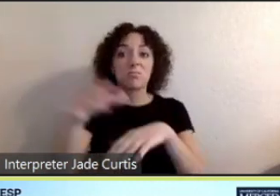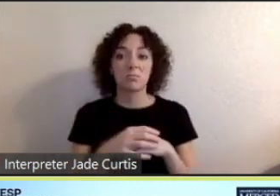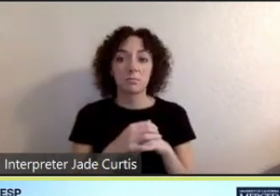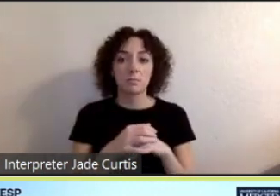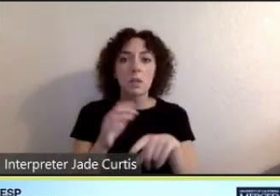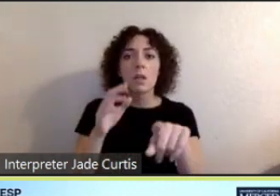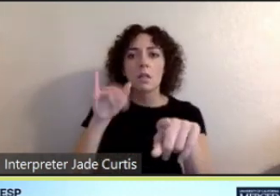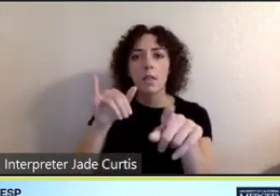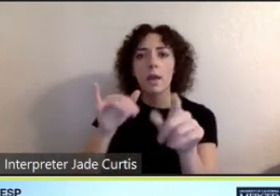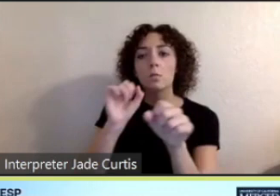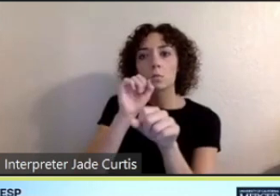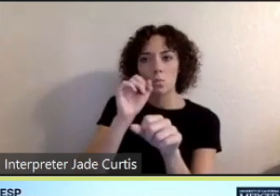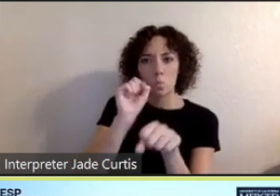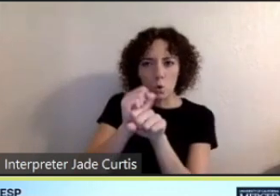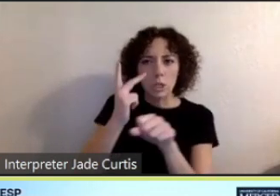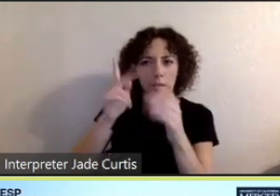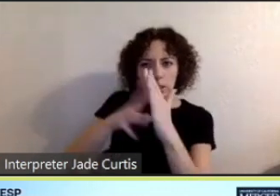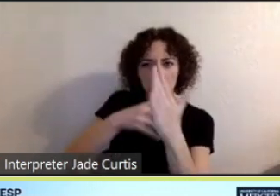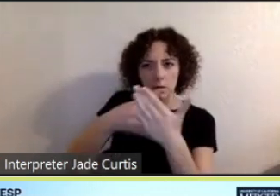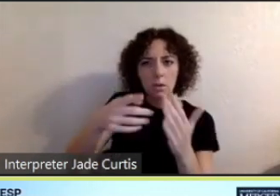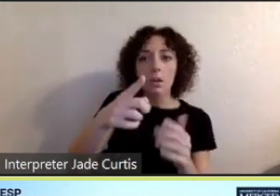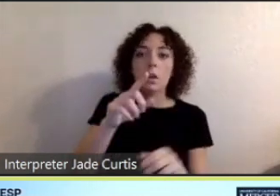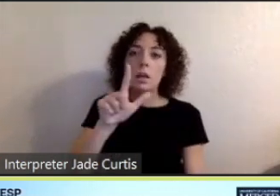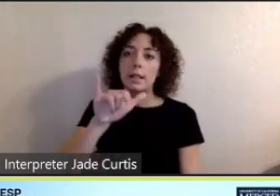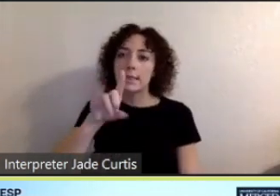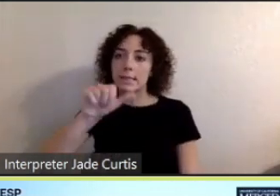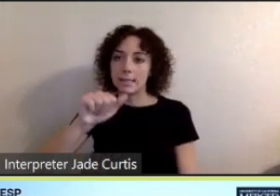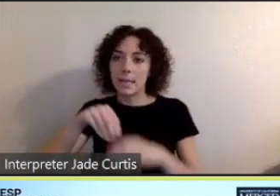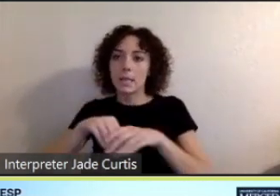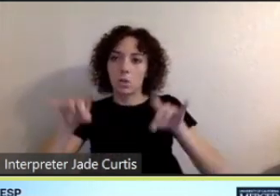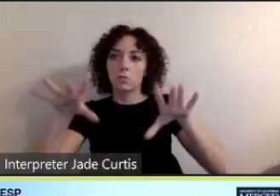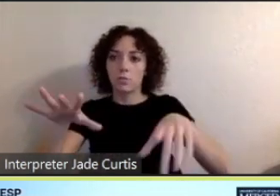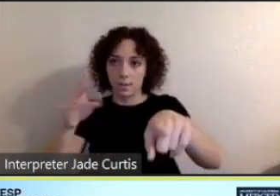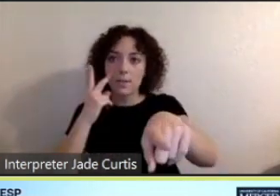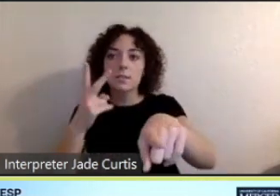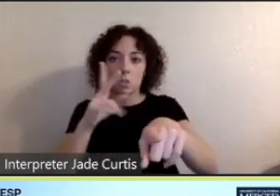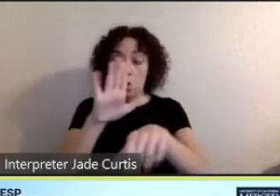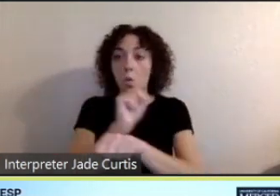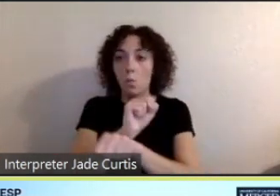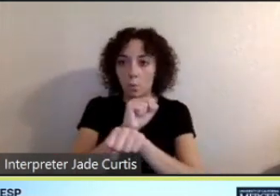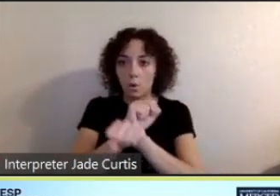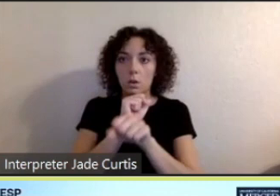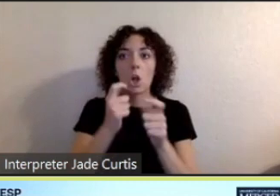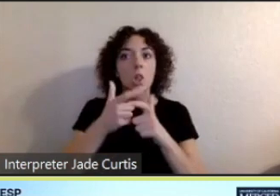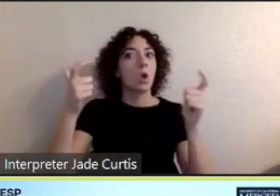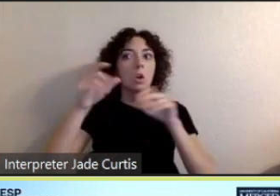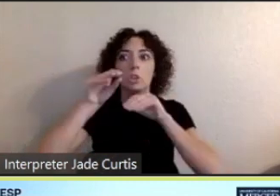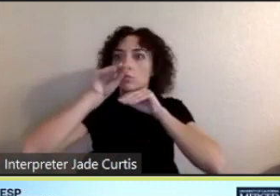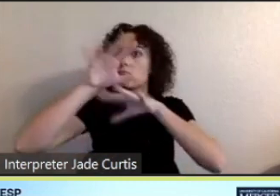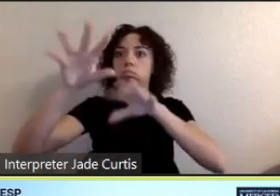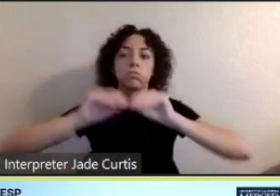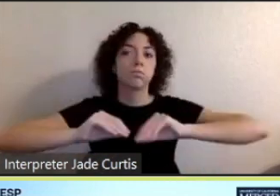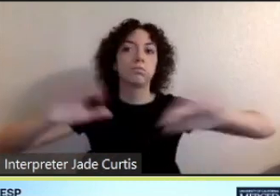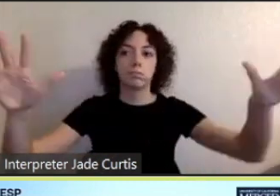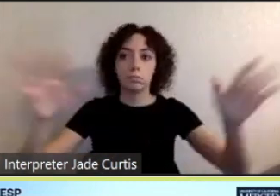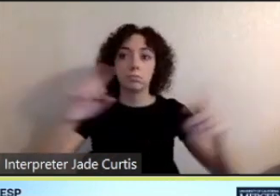Lydia Moroska in Australia, showing the size distribution of aerosols in larger droplets that are